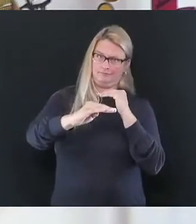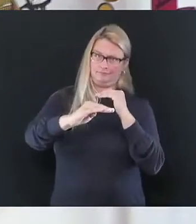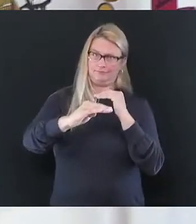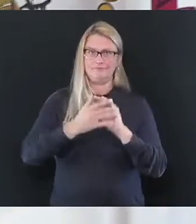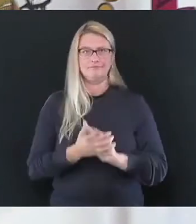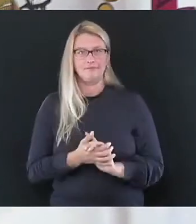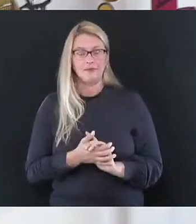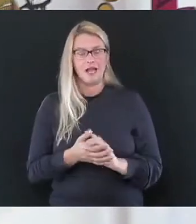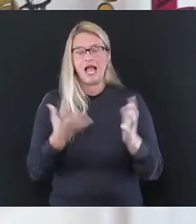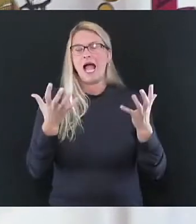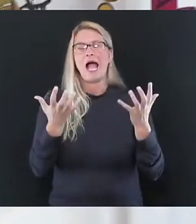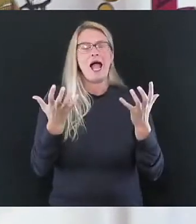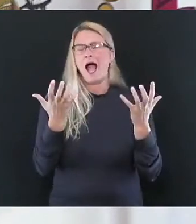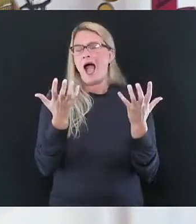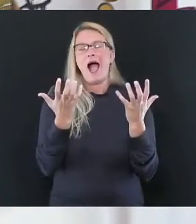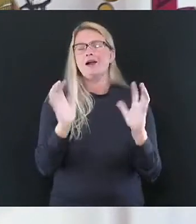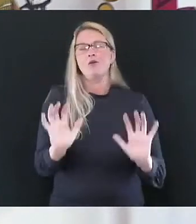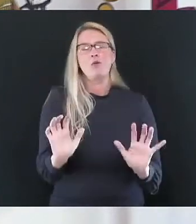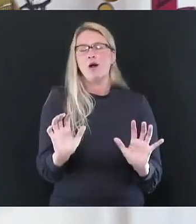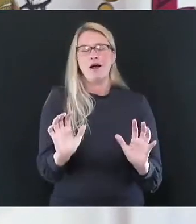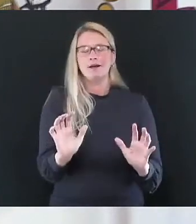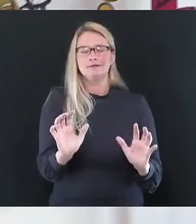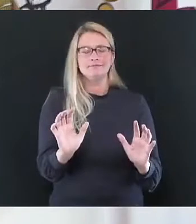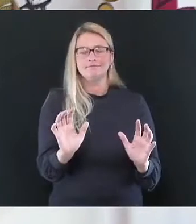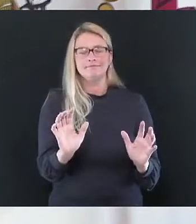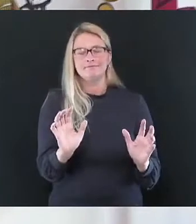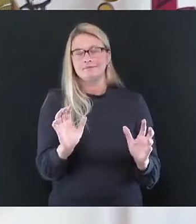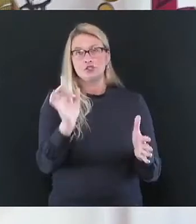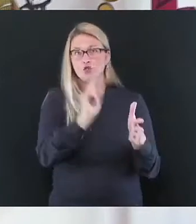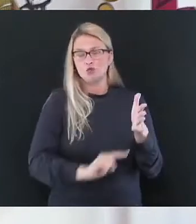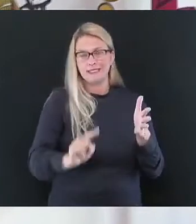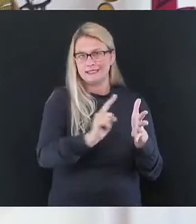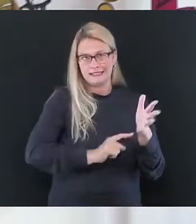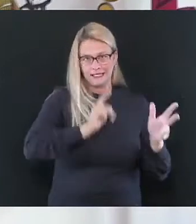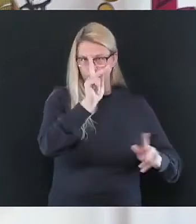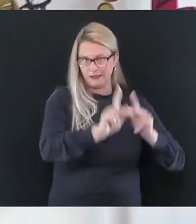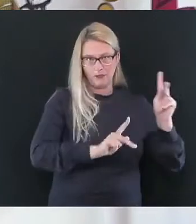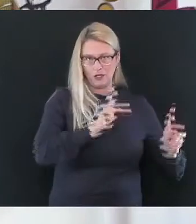be critical to those, but if the same thought